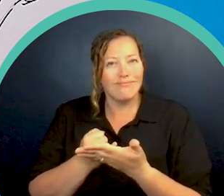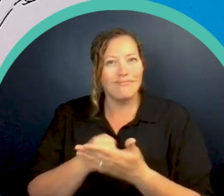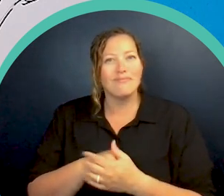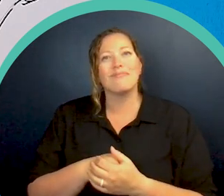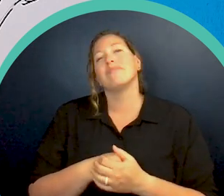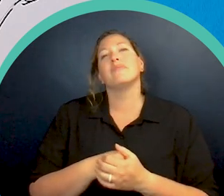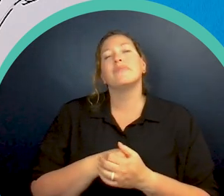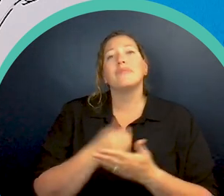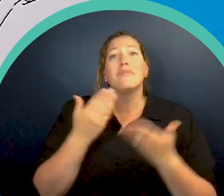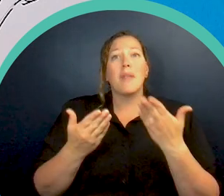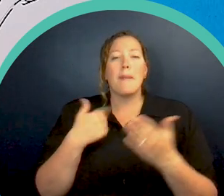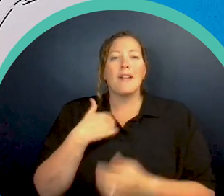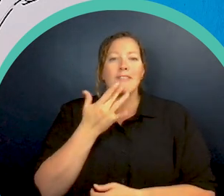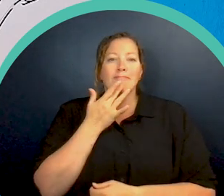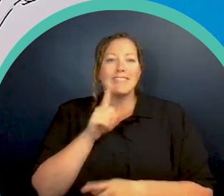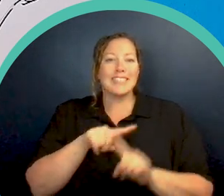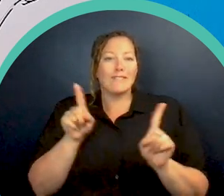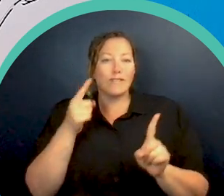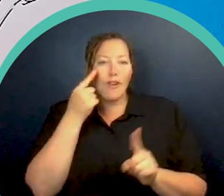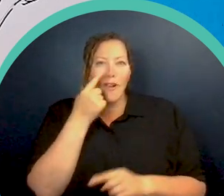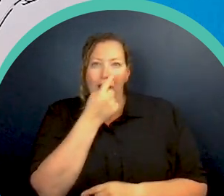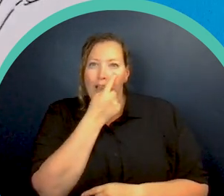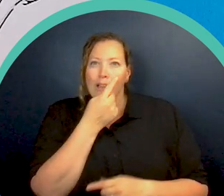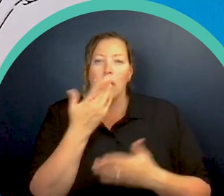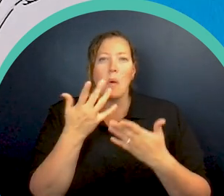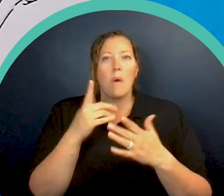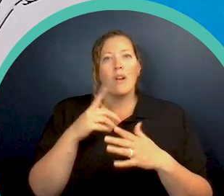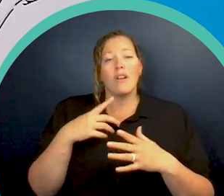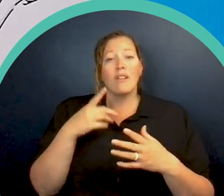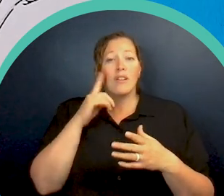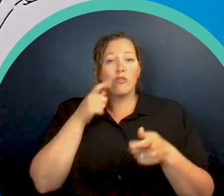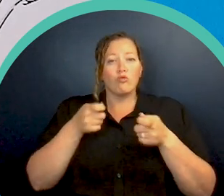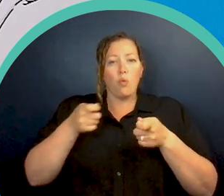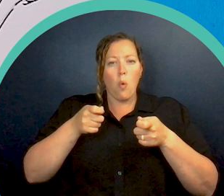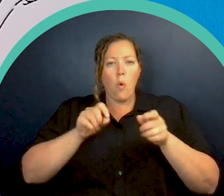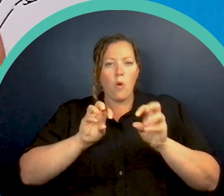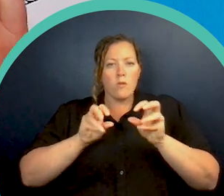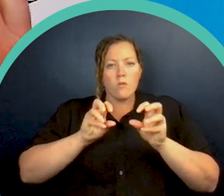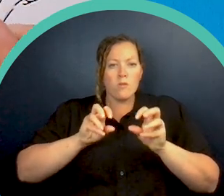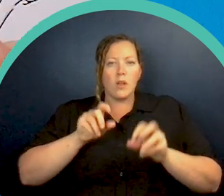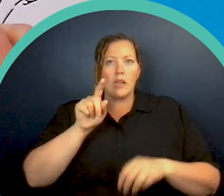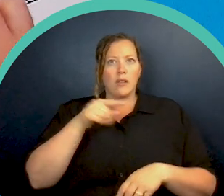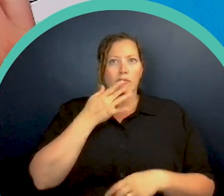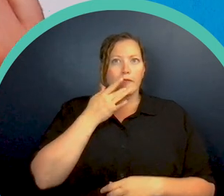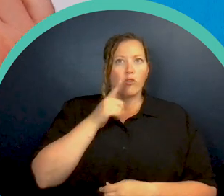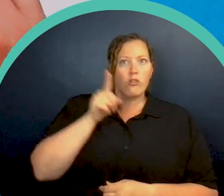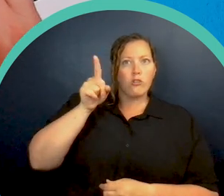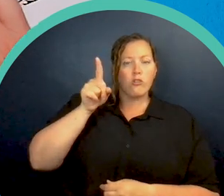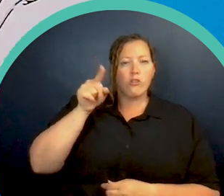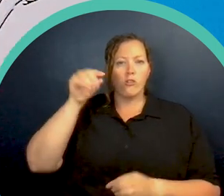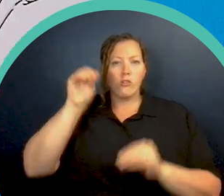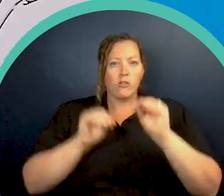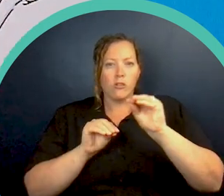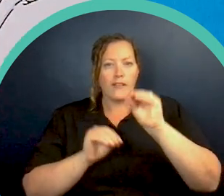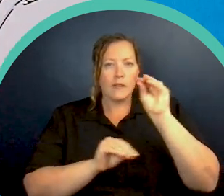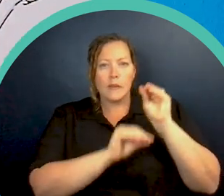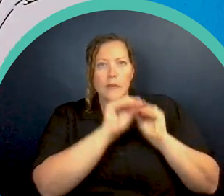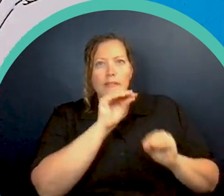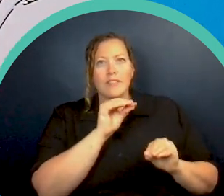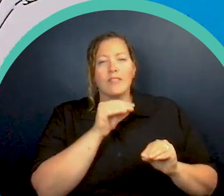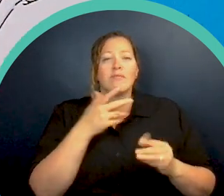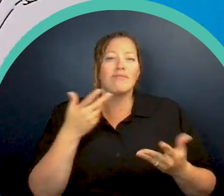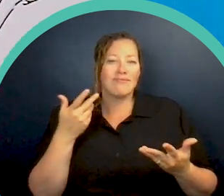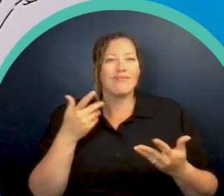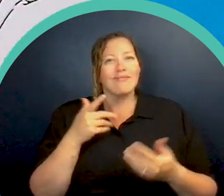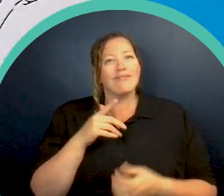Maybe I prefer those eyes instead. Maybe I want a control panel down there. Maybe I want it up there. And